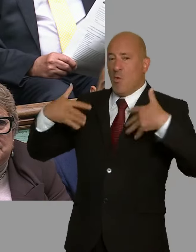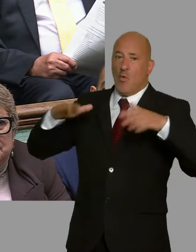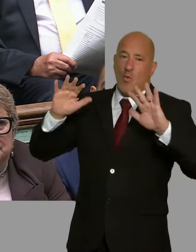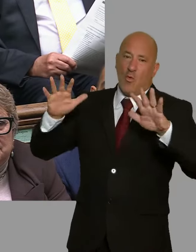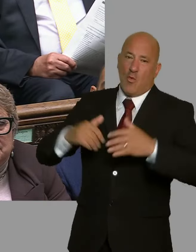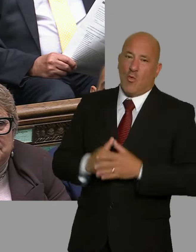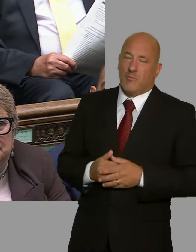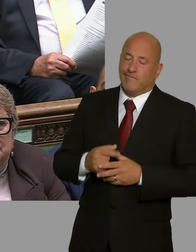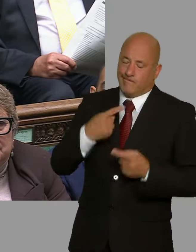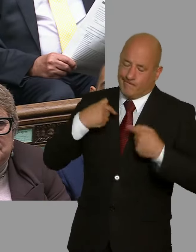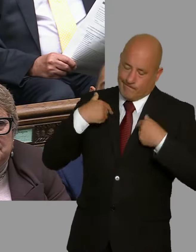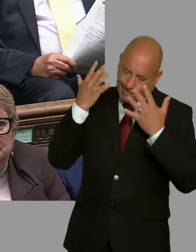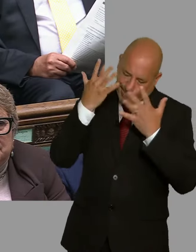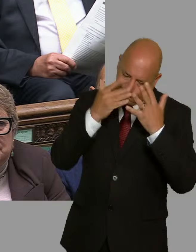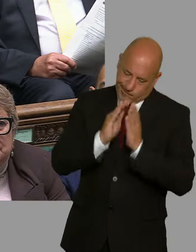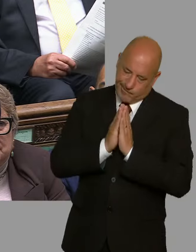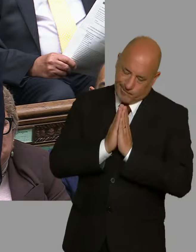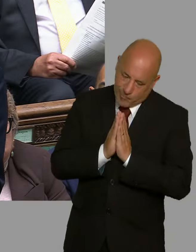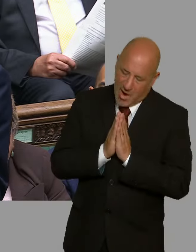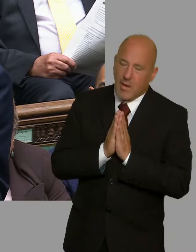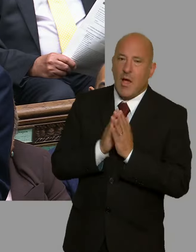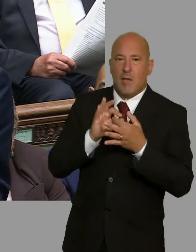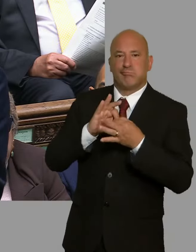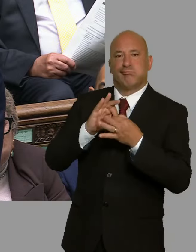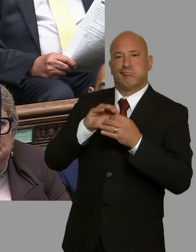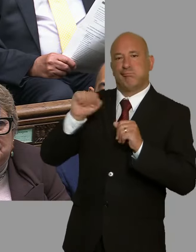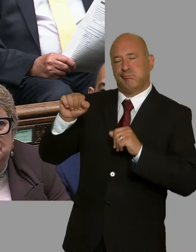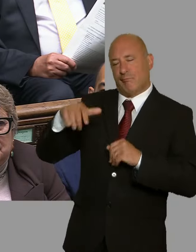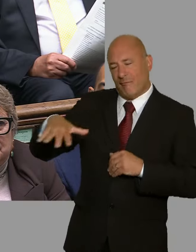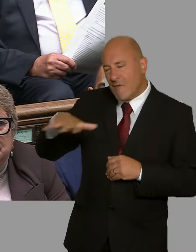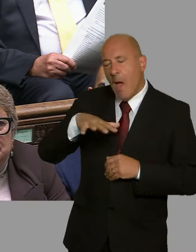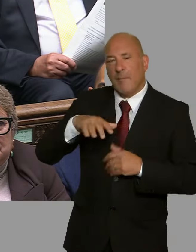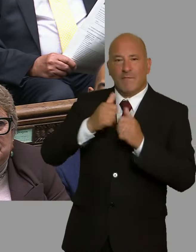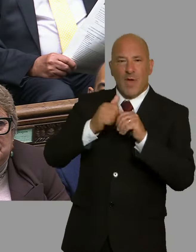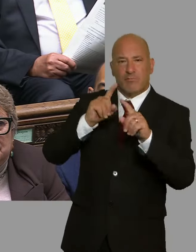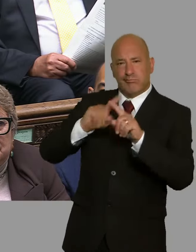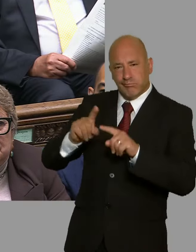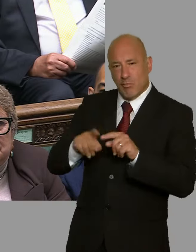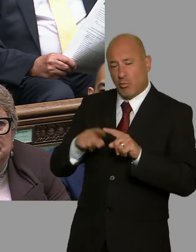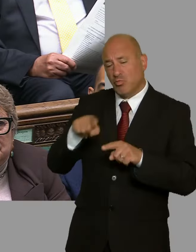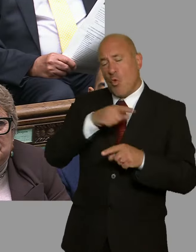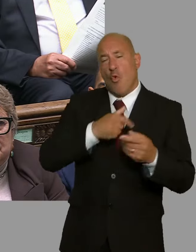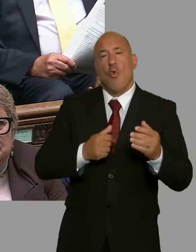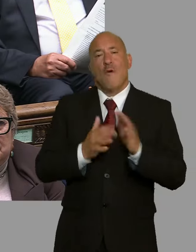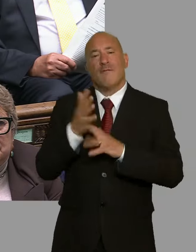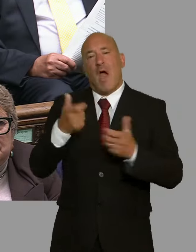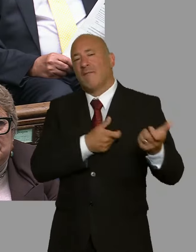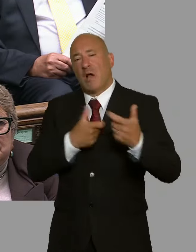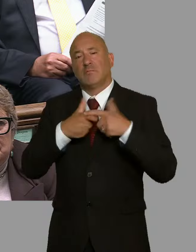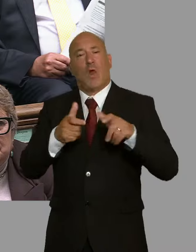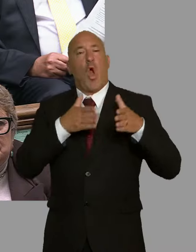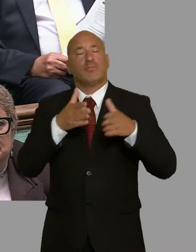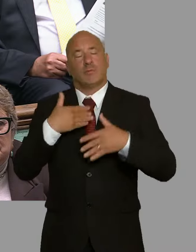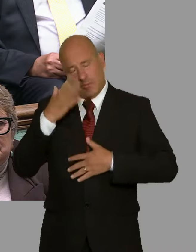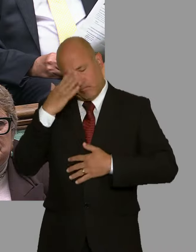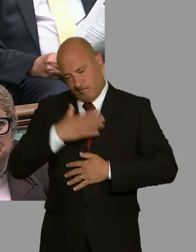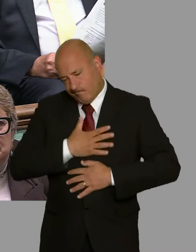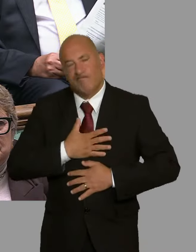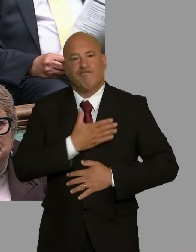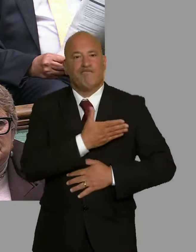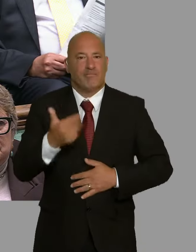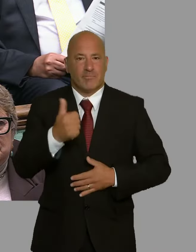that his new trade deals will give a much-needed boost to economic growth and thus to the public finances. So will the Prime Minister make sure